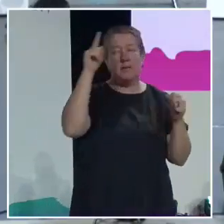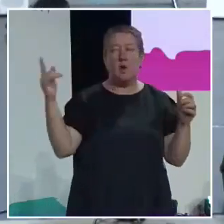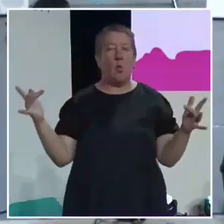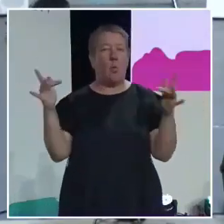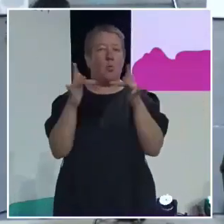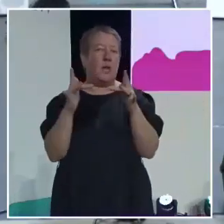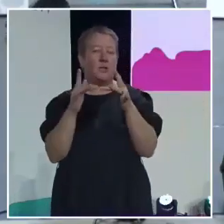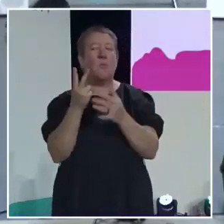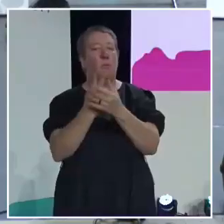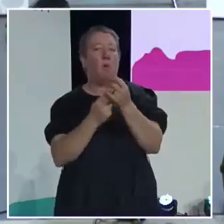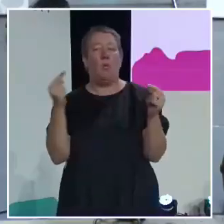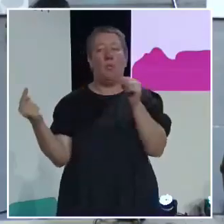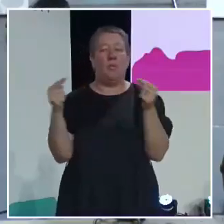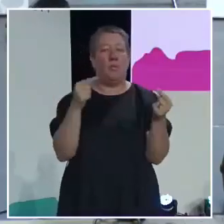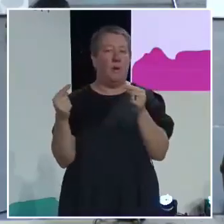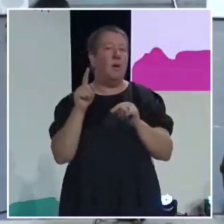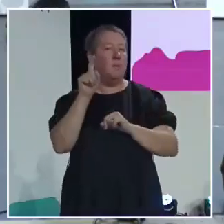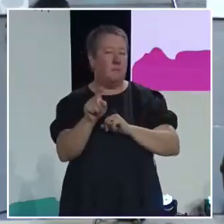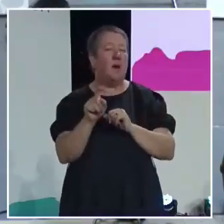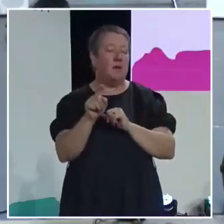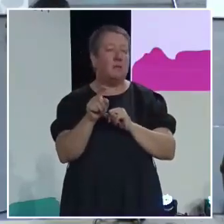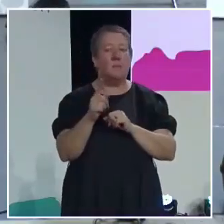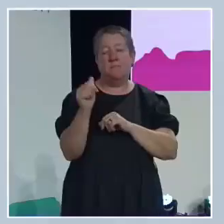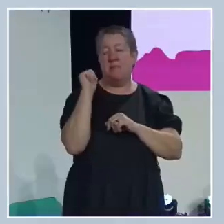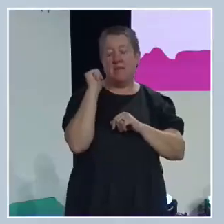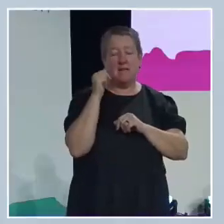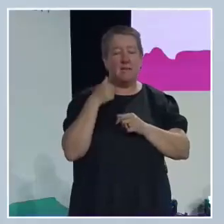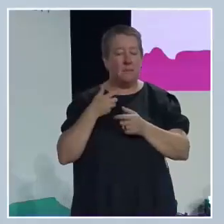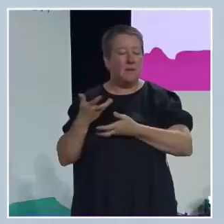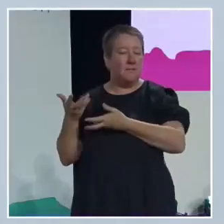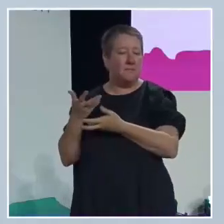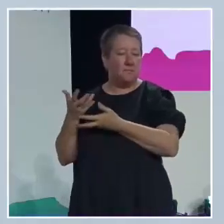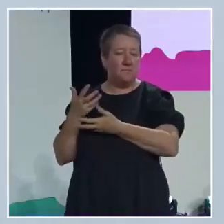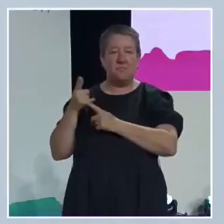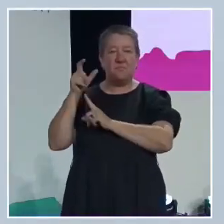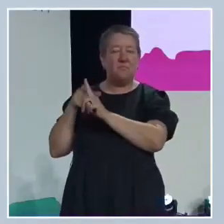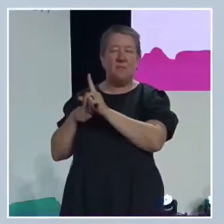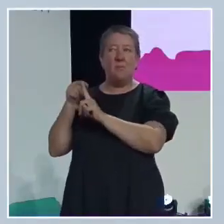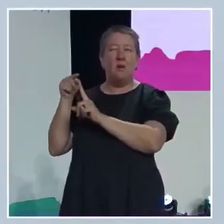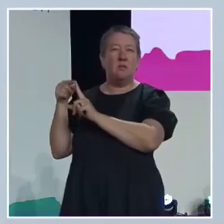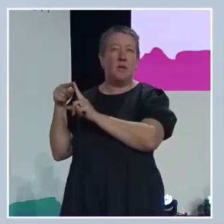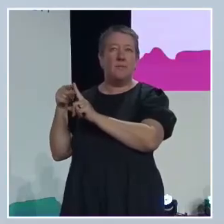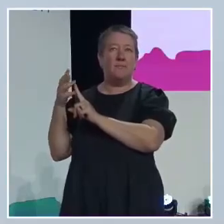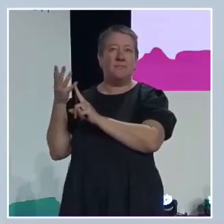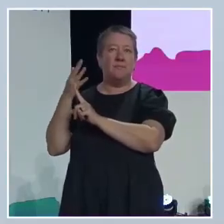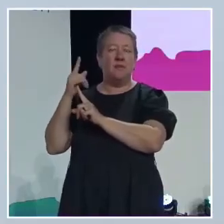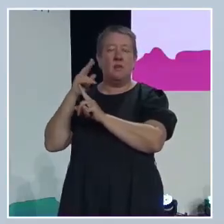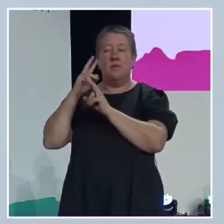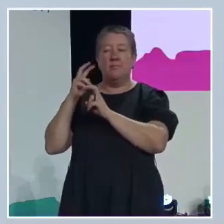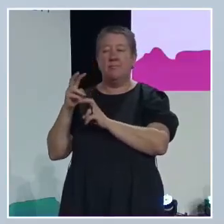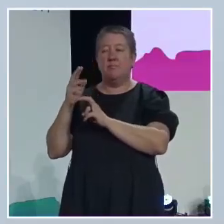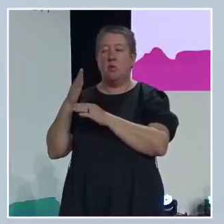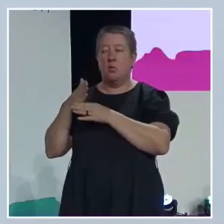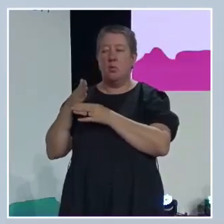I discussed yesterday at the dinner with Uli Volz about work done with Caisse des Dépôts et Gestion